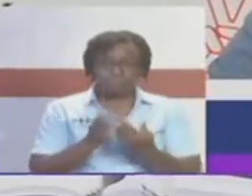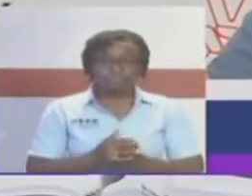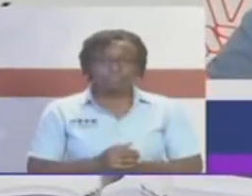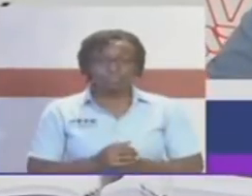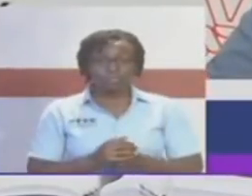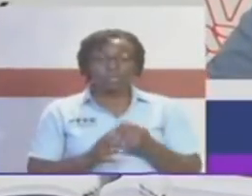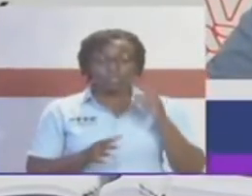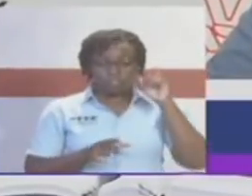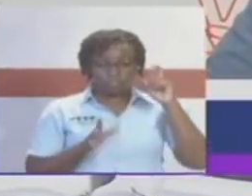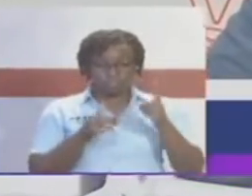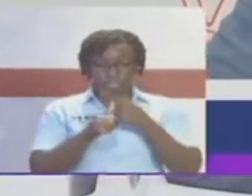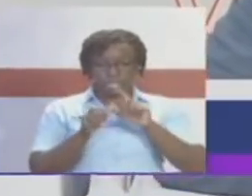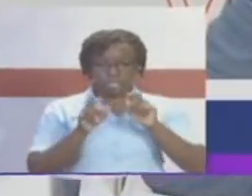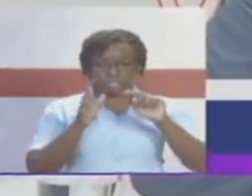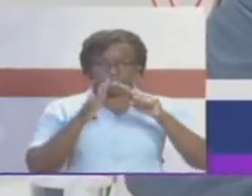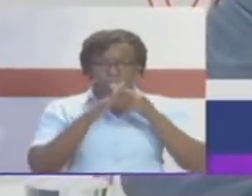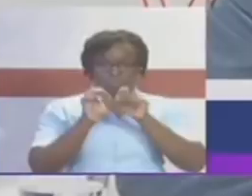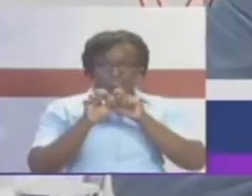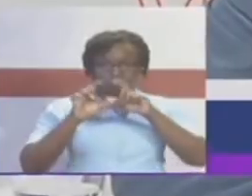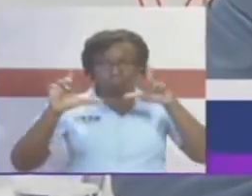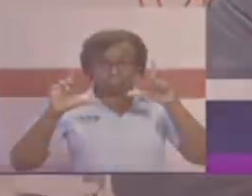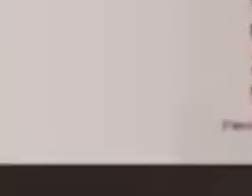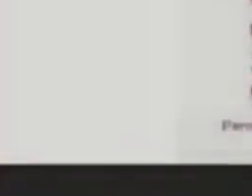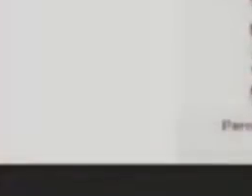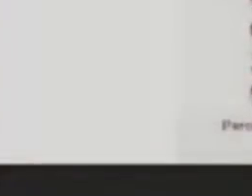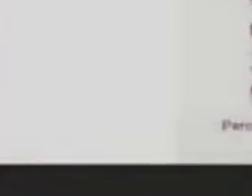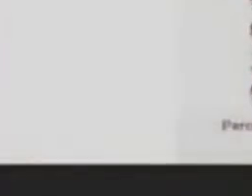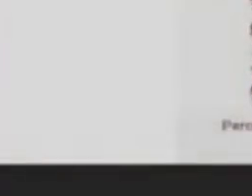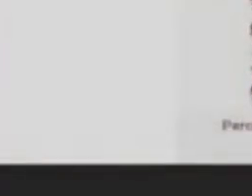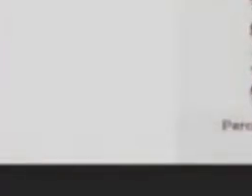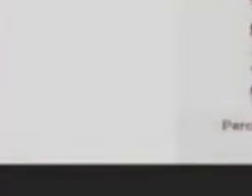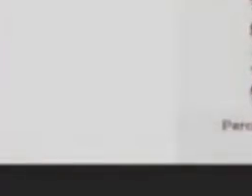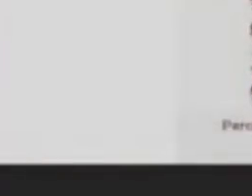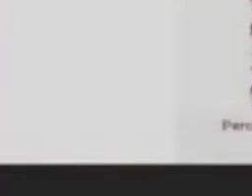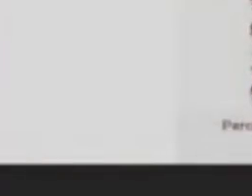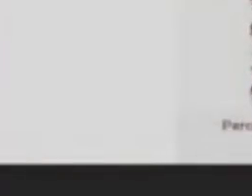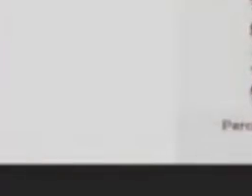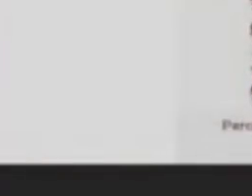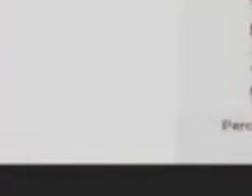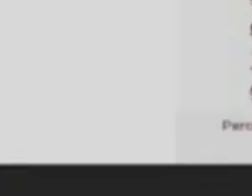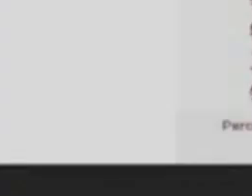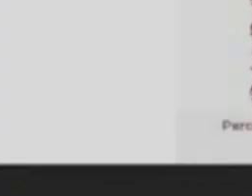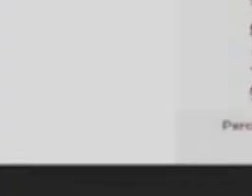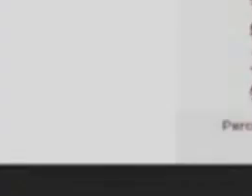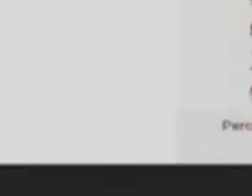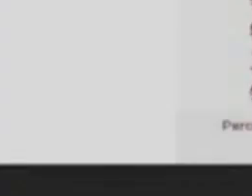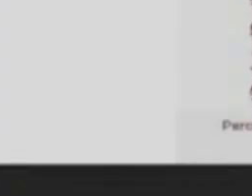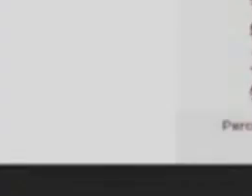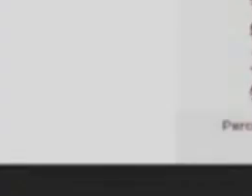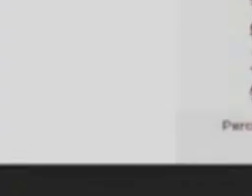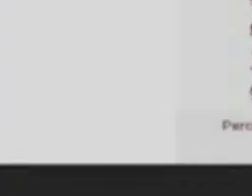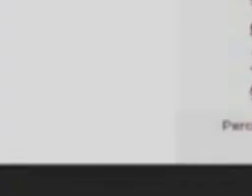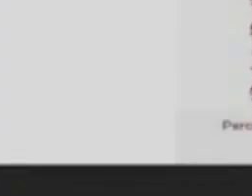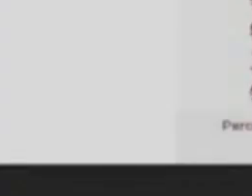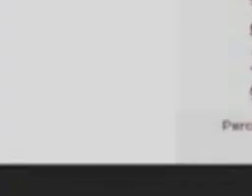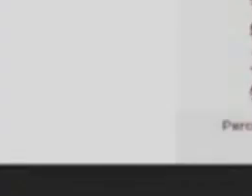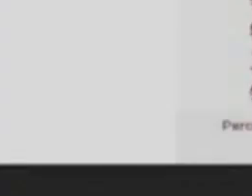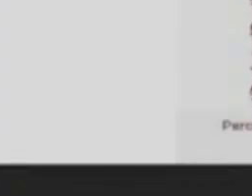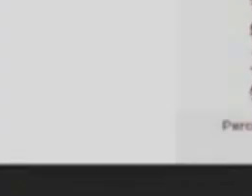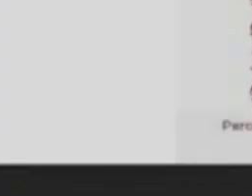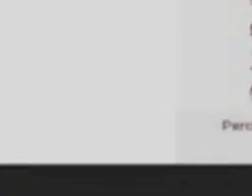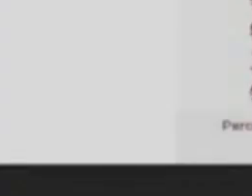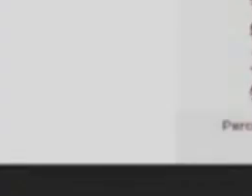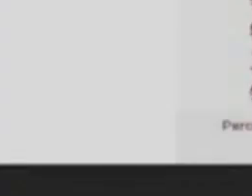with the first slide, we'll go directly into today's clinical update. And this data is as at Sunday, the 14th